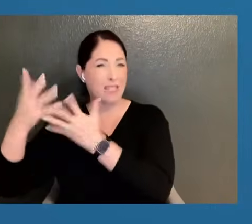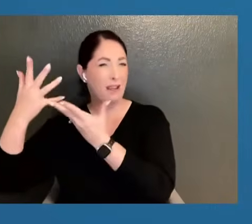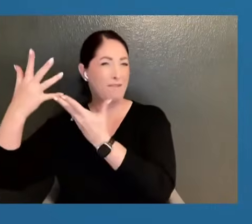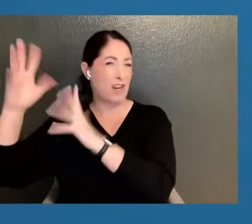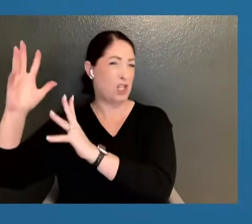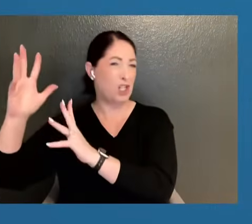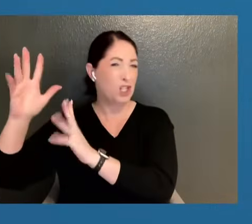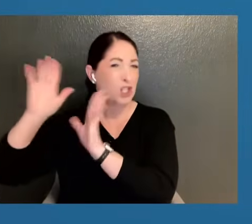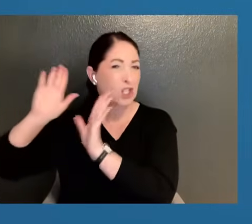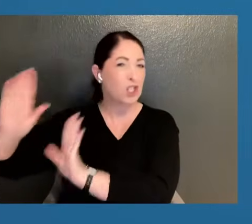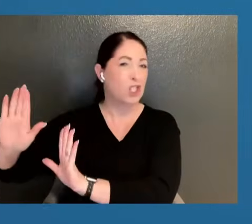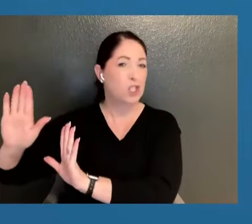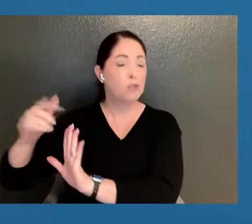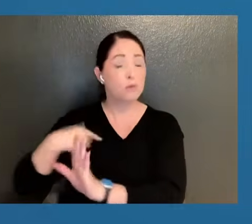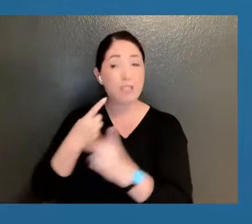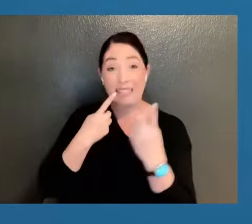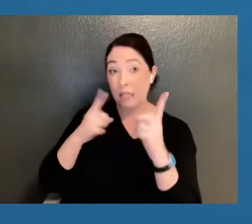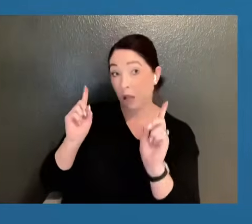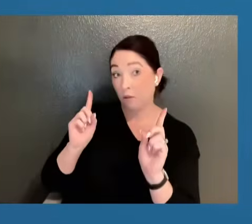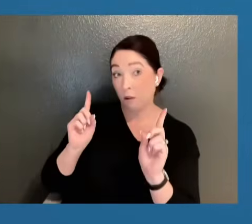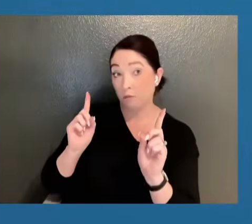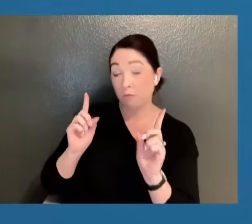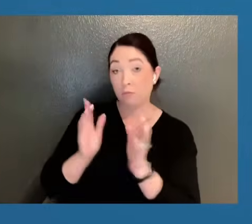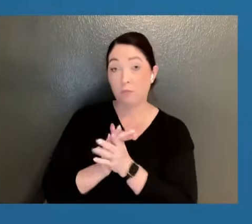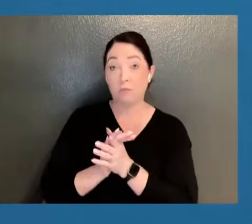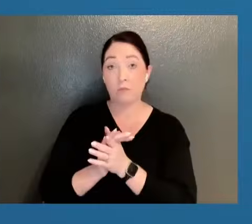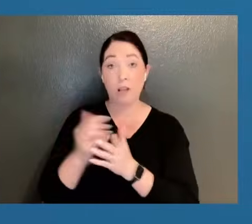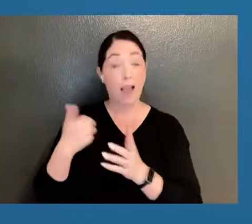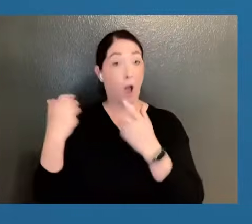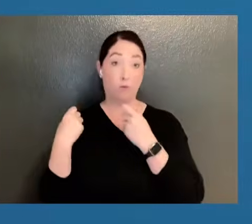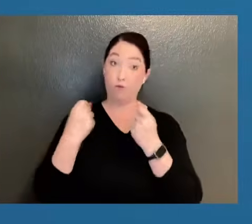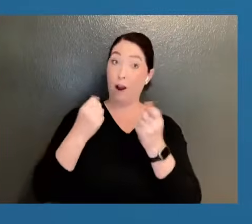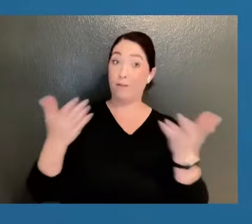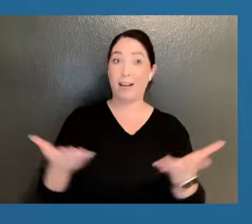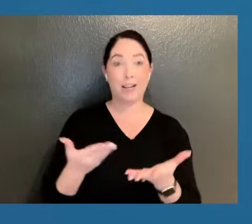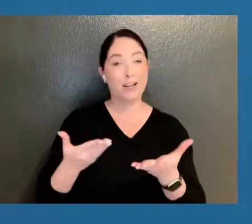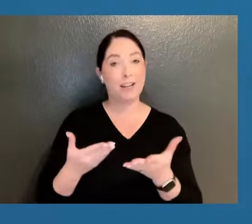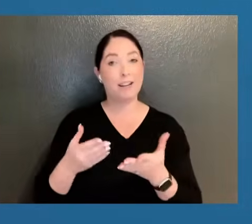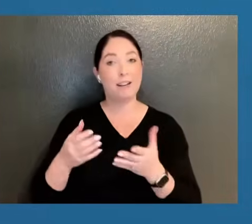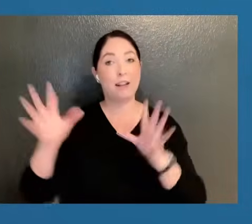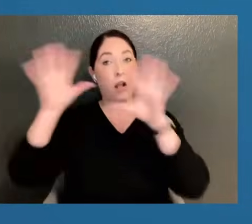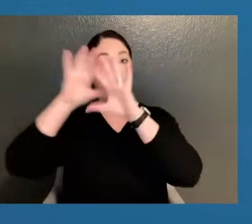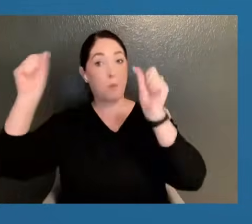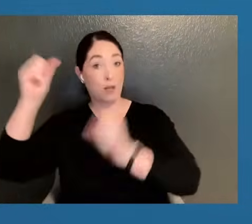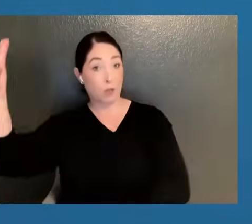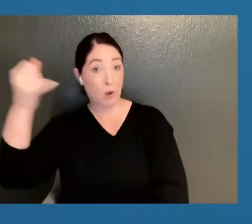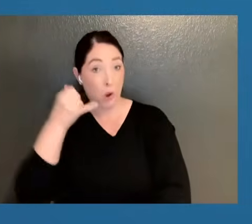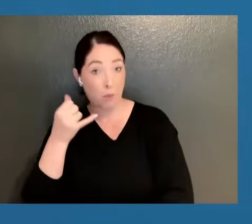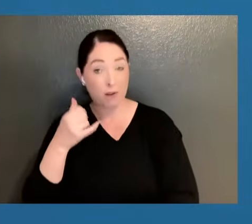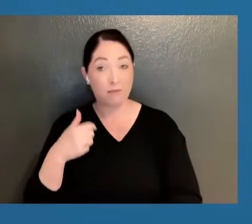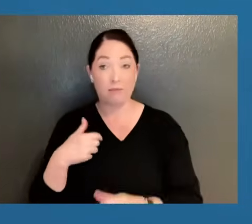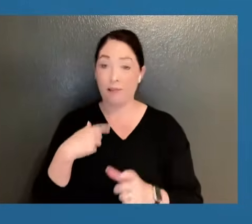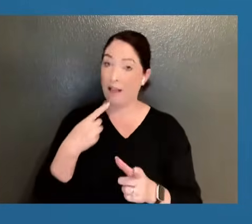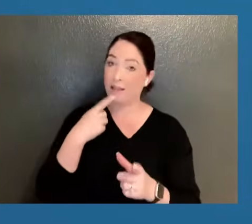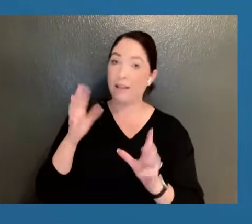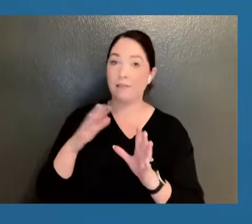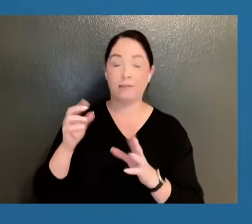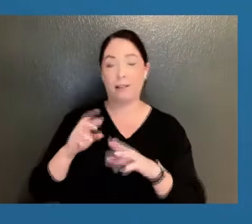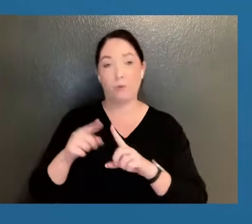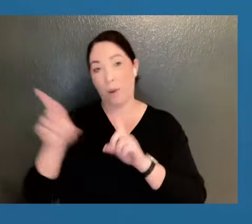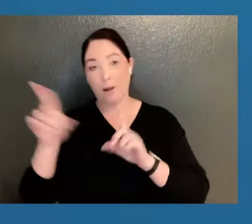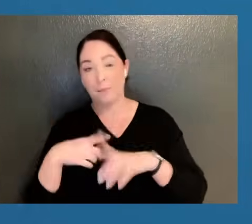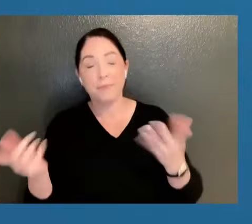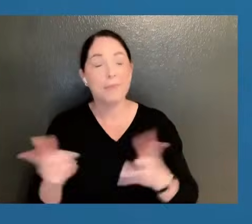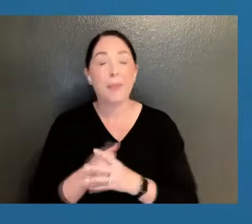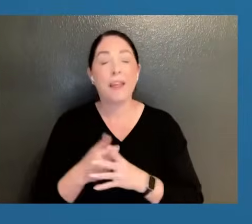fronts. Literally, as I was driving over here, I got a call from the president, and I said, it's random, but I